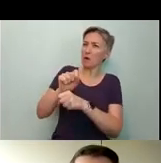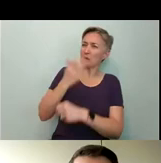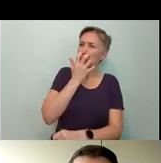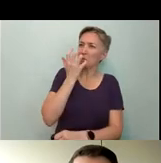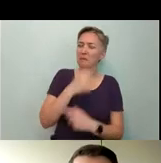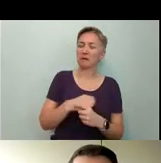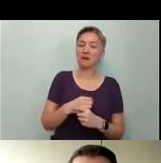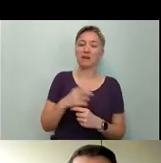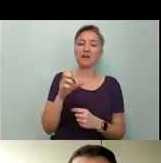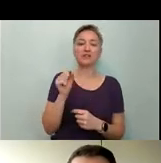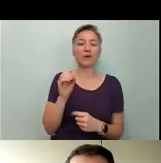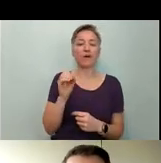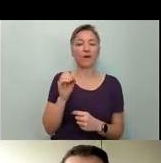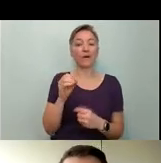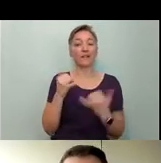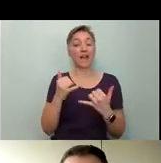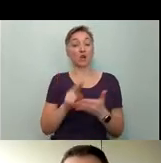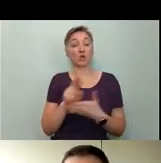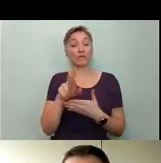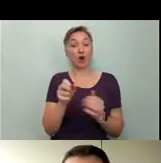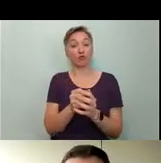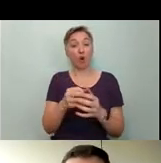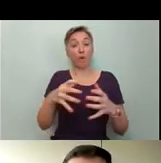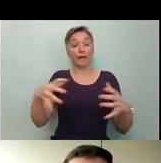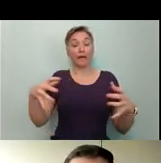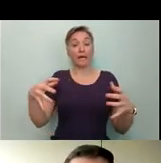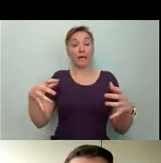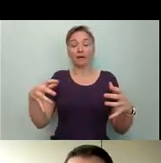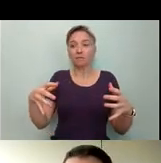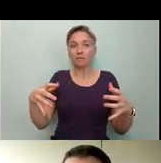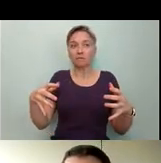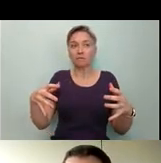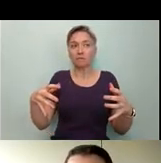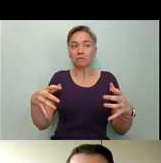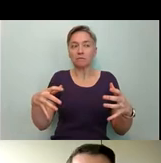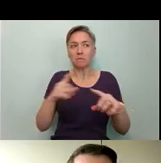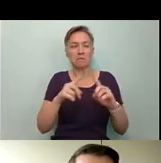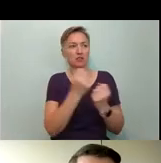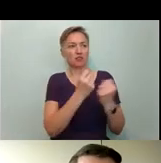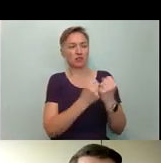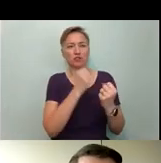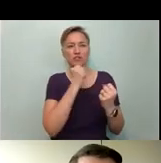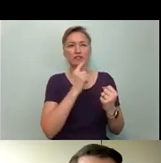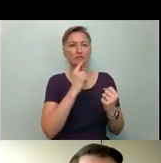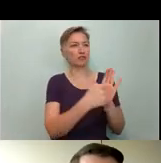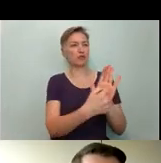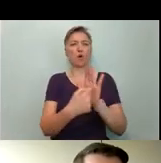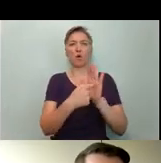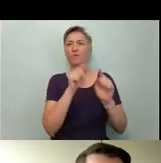institution, we are kind of left in this boat of having a structure that doesn't necessarily represent all the work being done